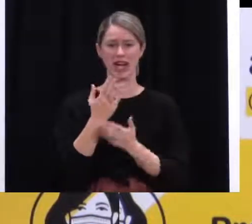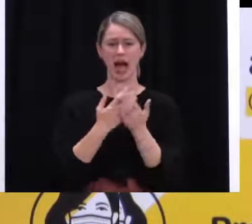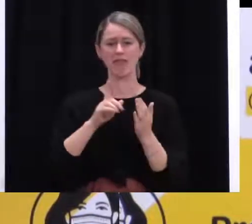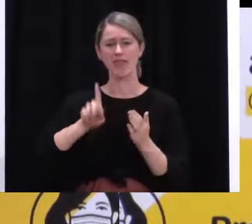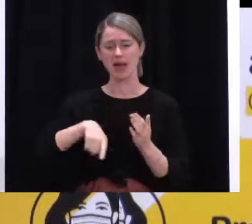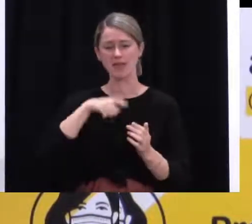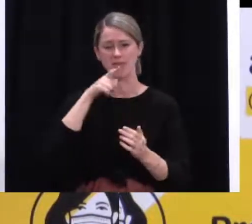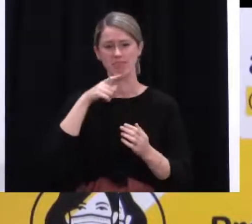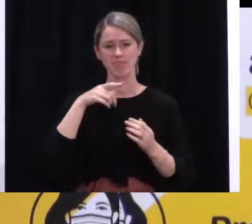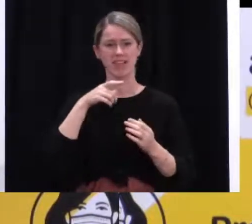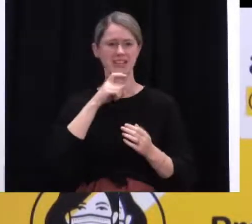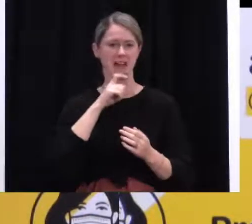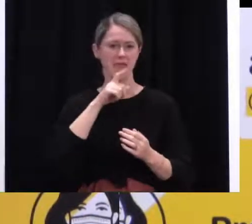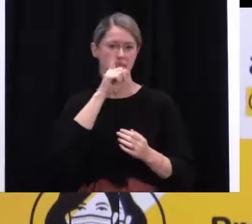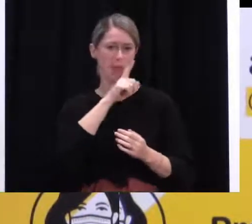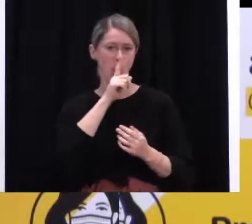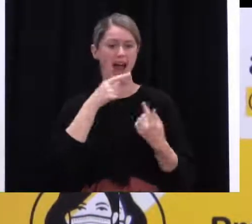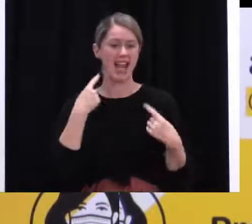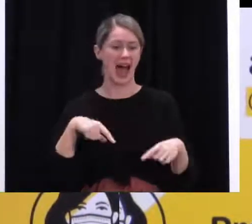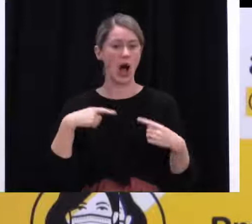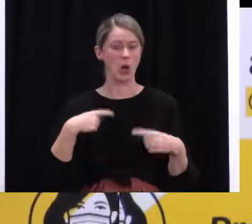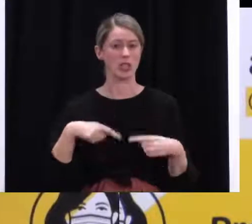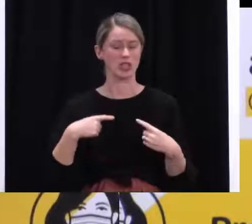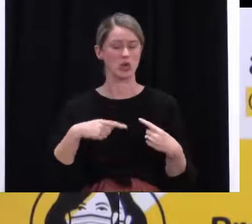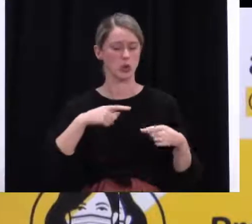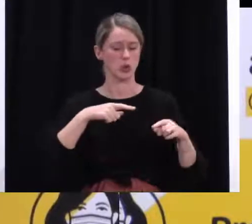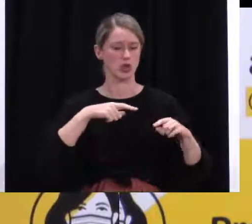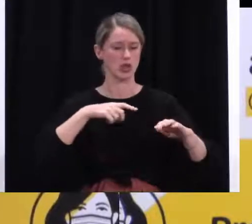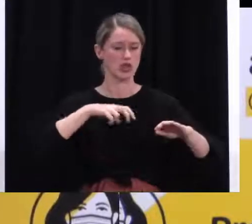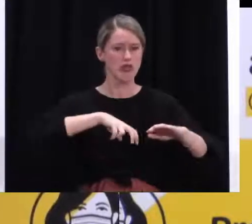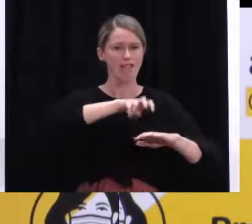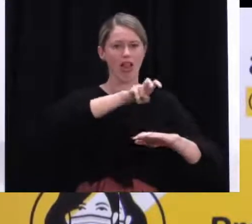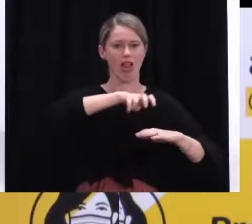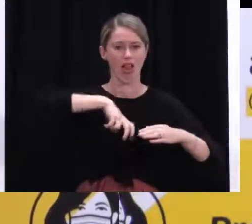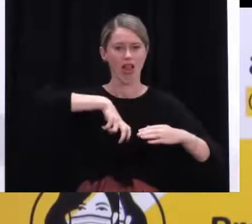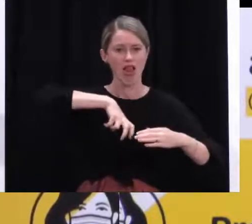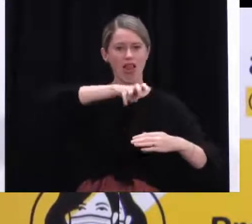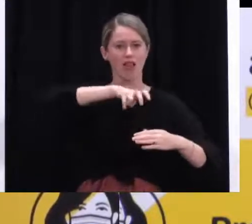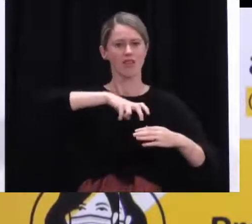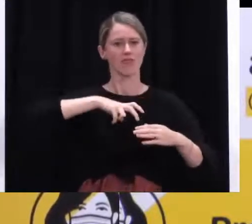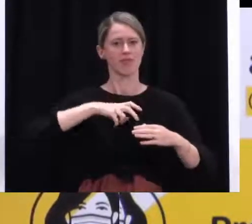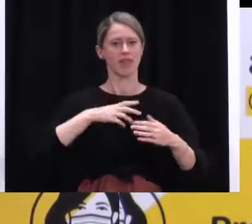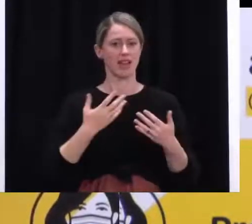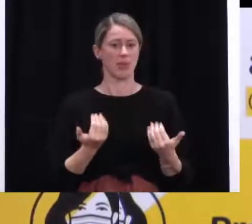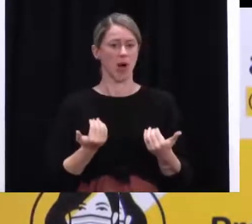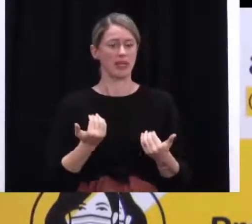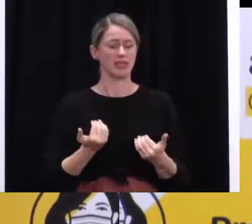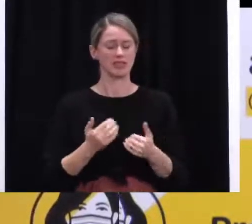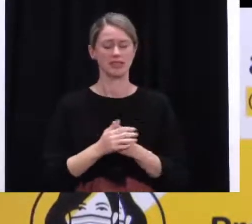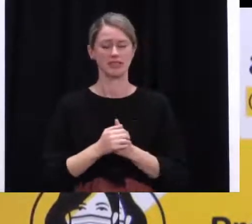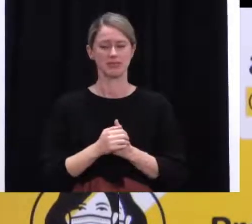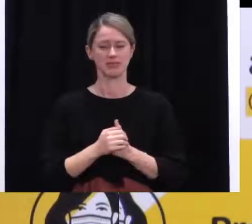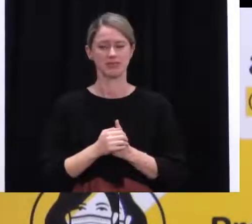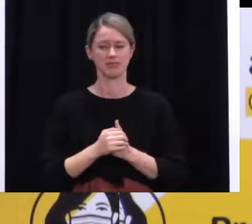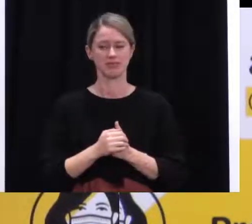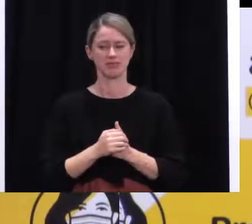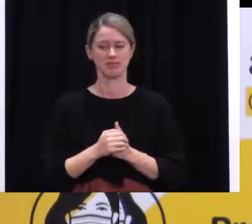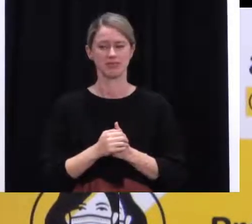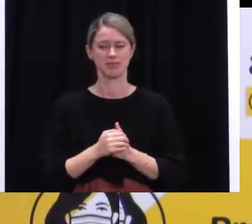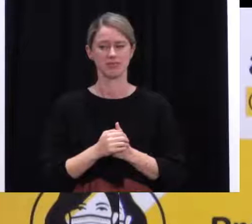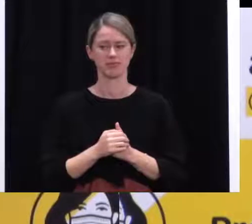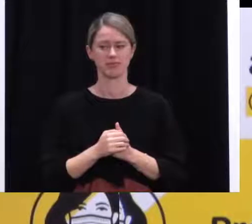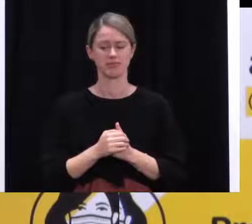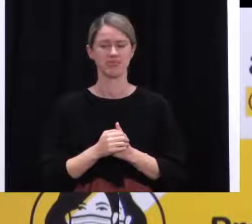33,500 employees who are authorised on a regular basis to travel across the border at the moment. So we're talking